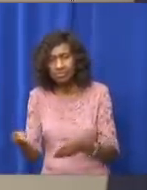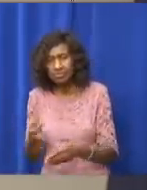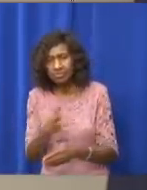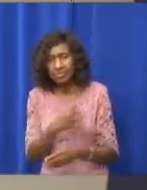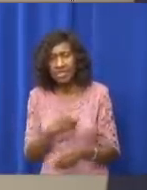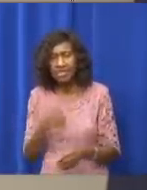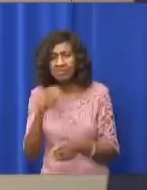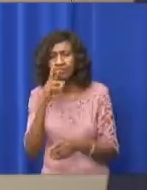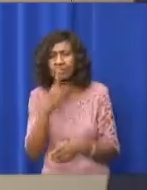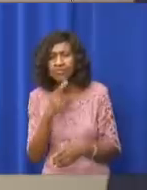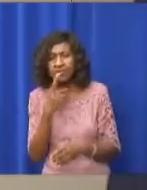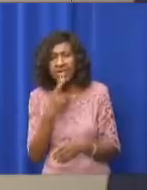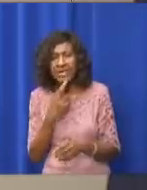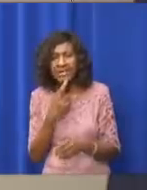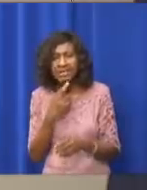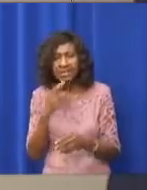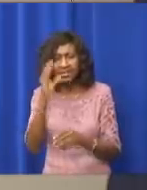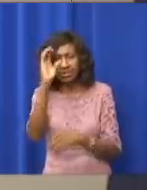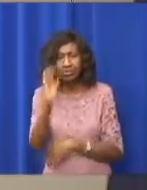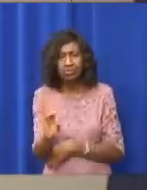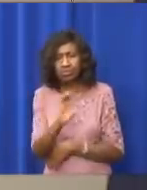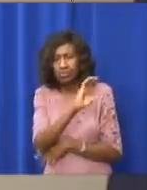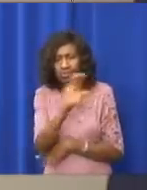Red Cross, and